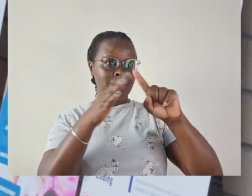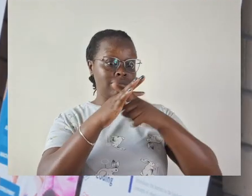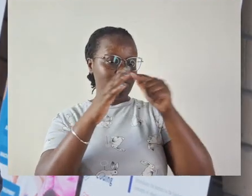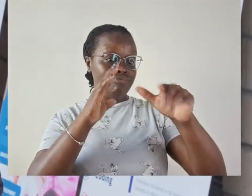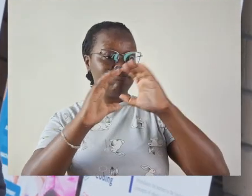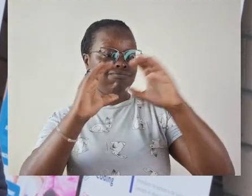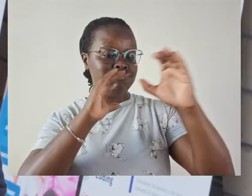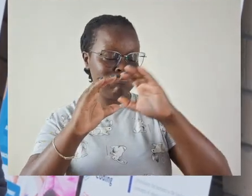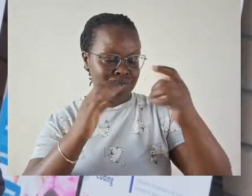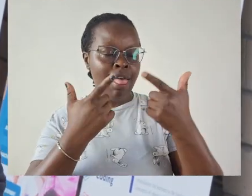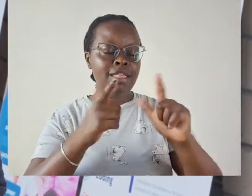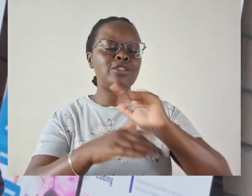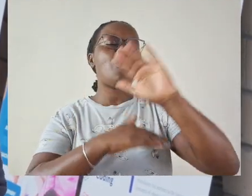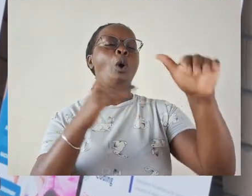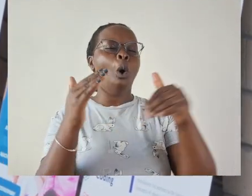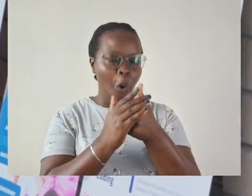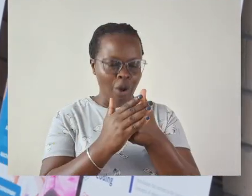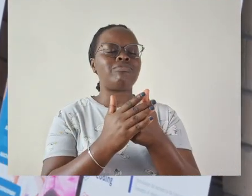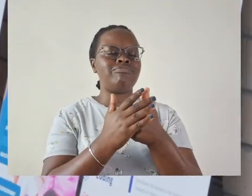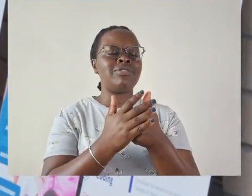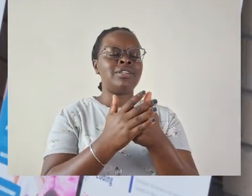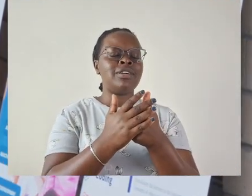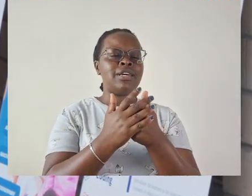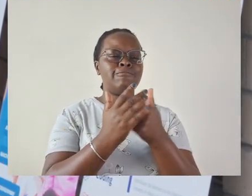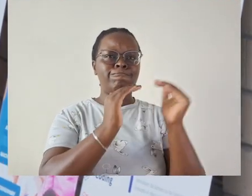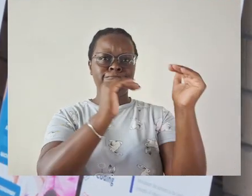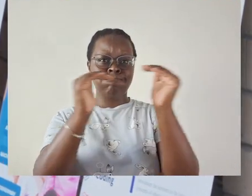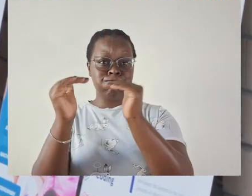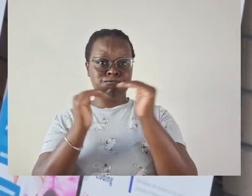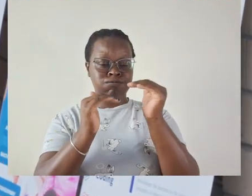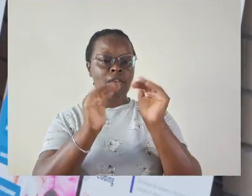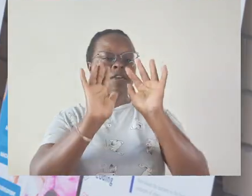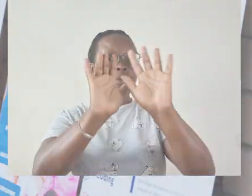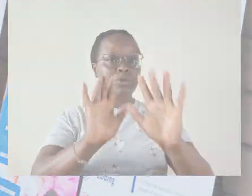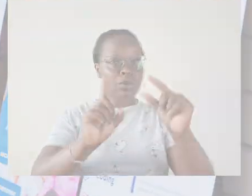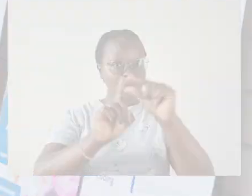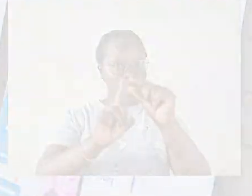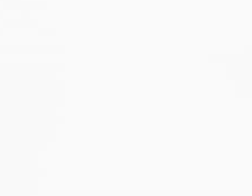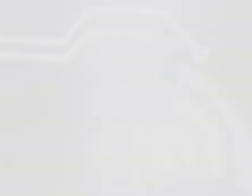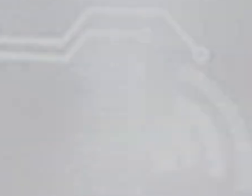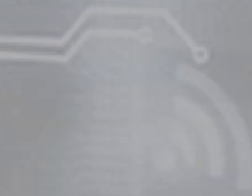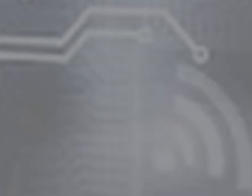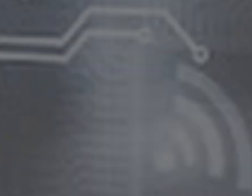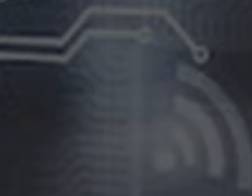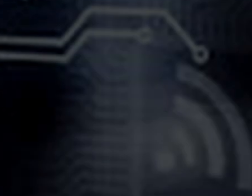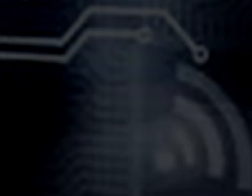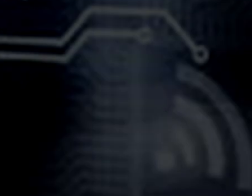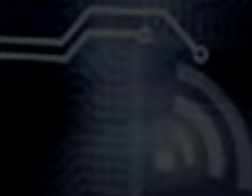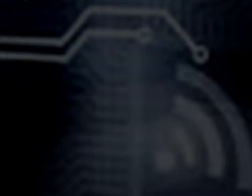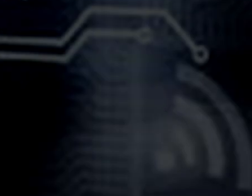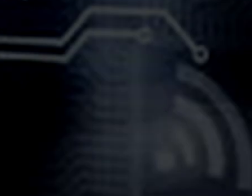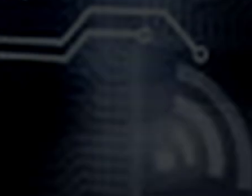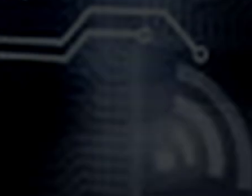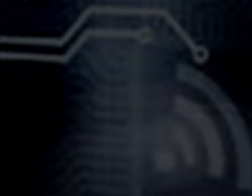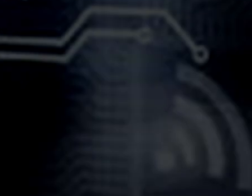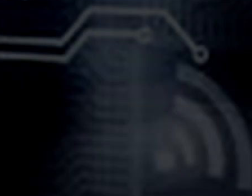discussion, let's make sure we're all speaking the very same language. Here are some key terms you'll hear throughout this edition. The first